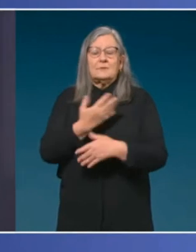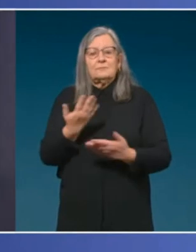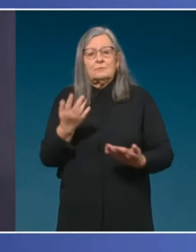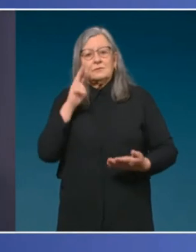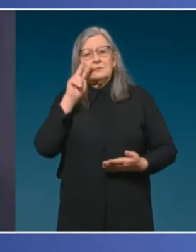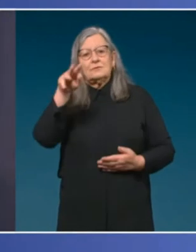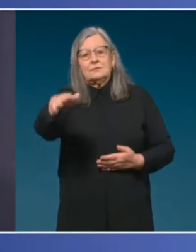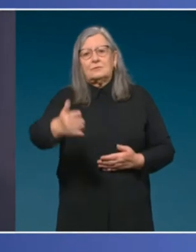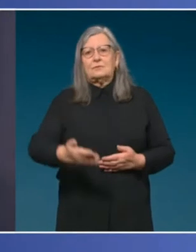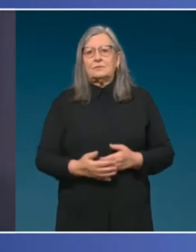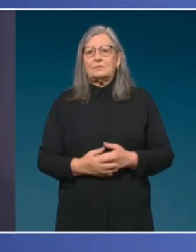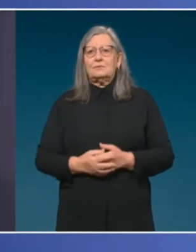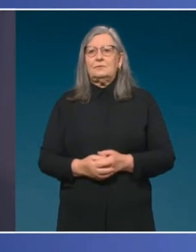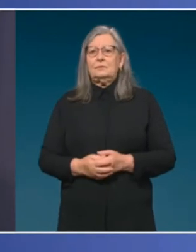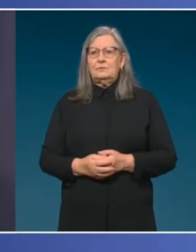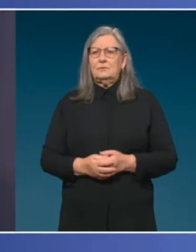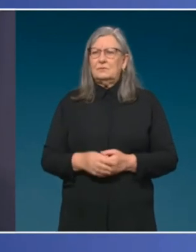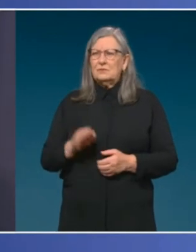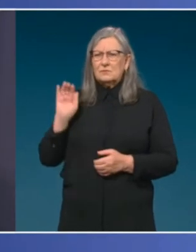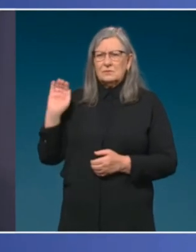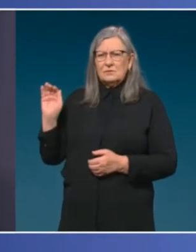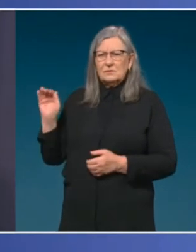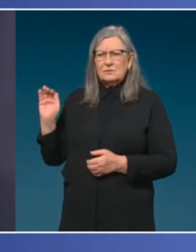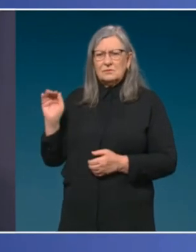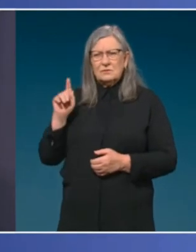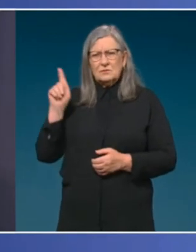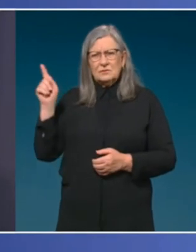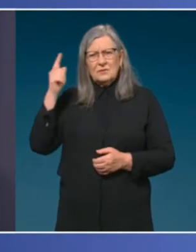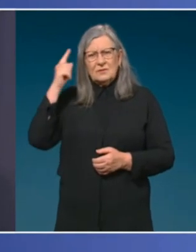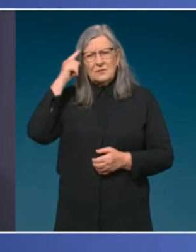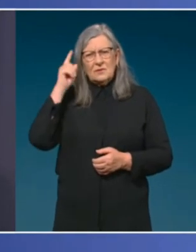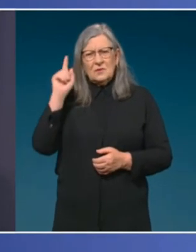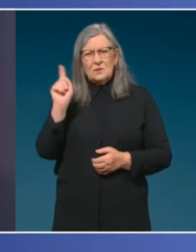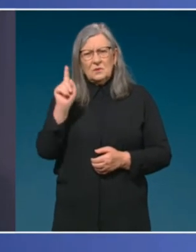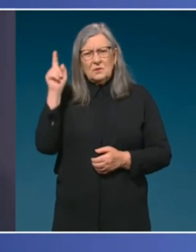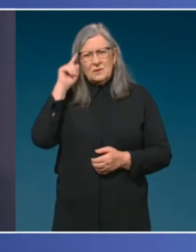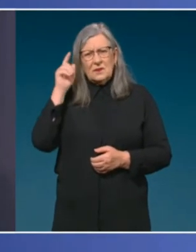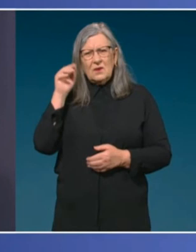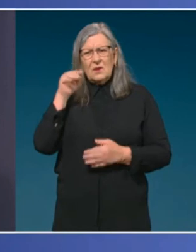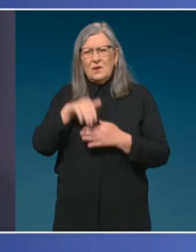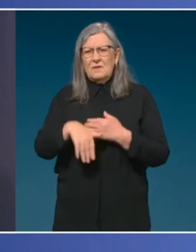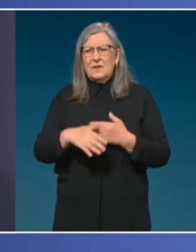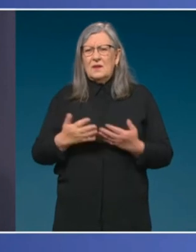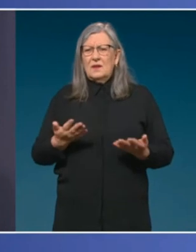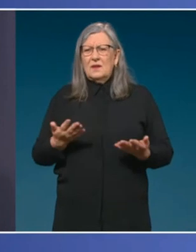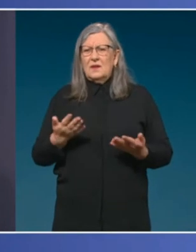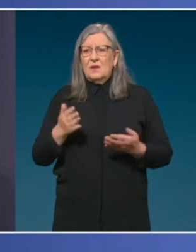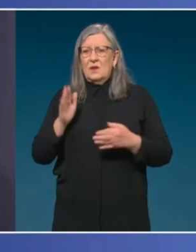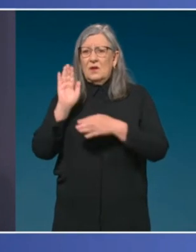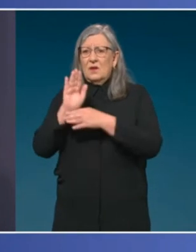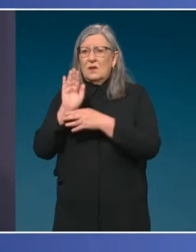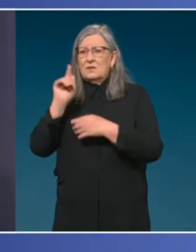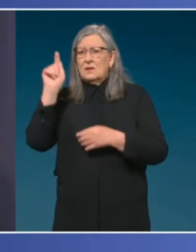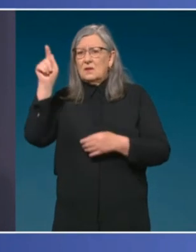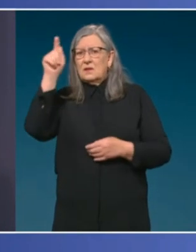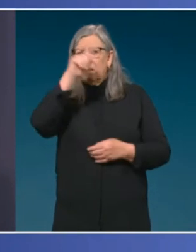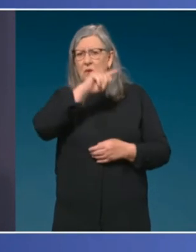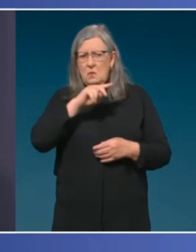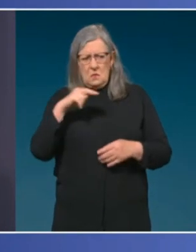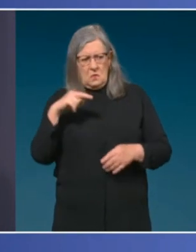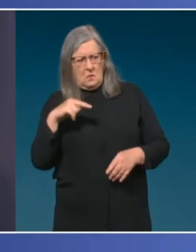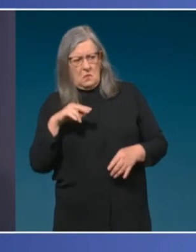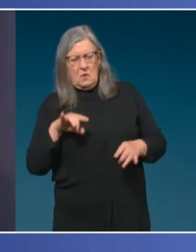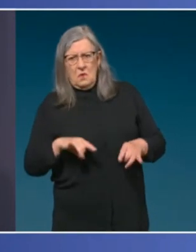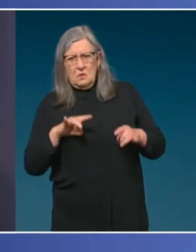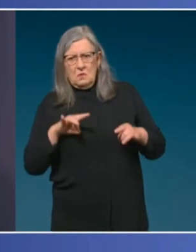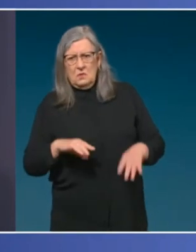precautionary and they can't make it their destination of choice. Australia's response is absolutely appropriate to the risks of the